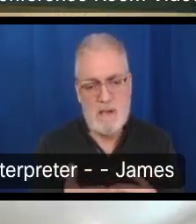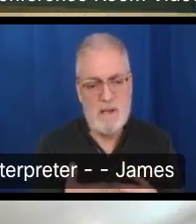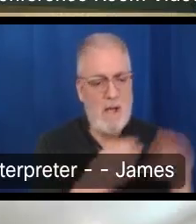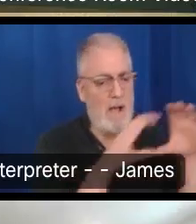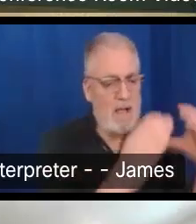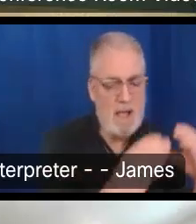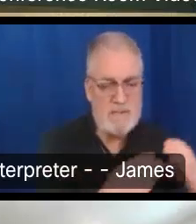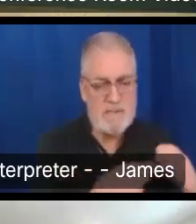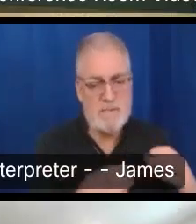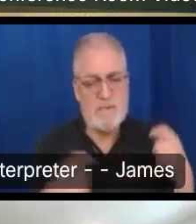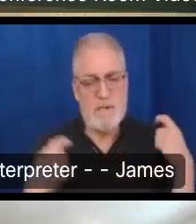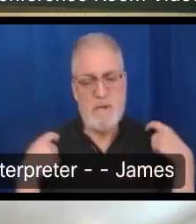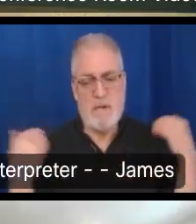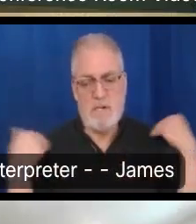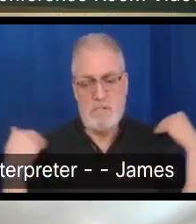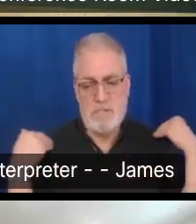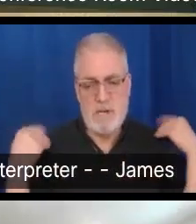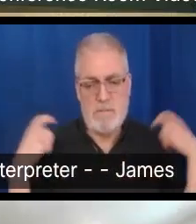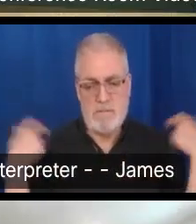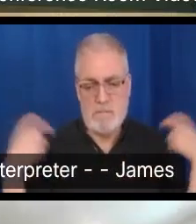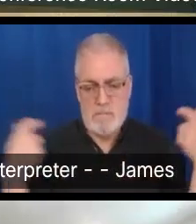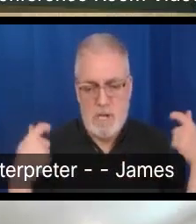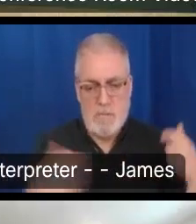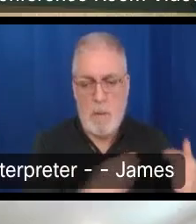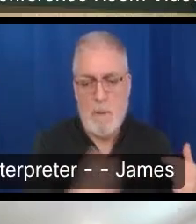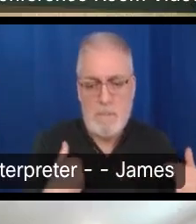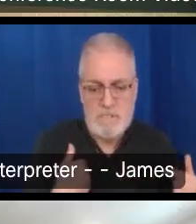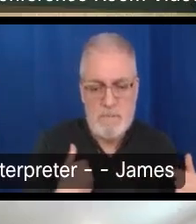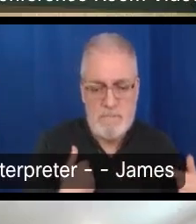those supports that are available for individuals.